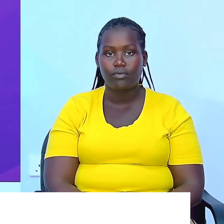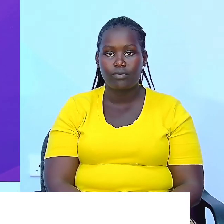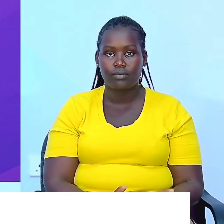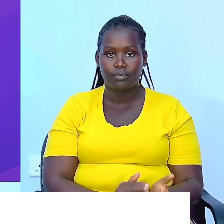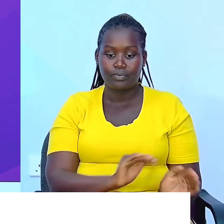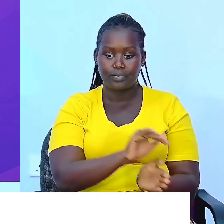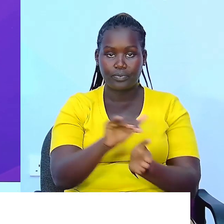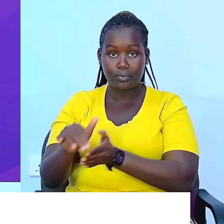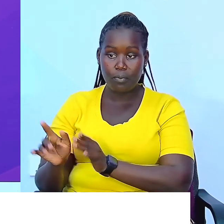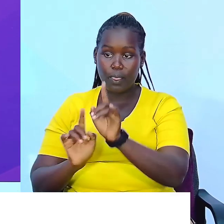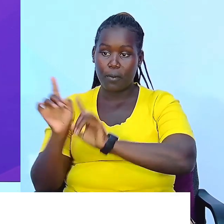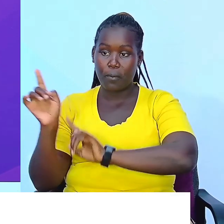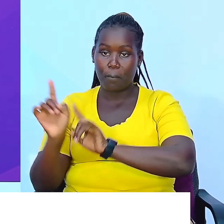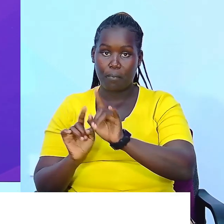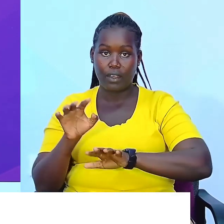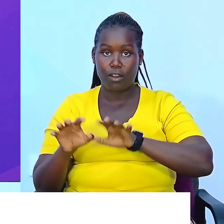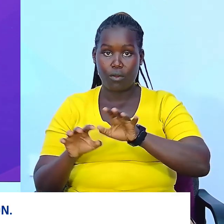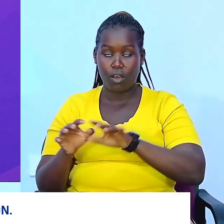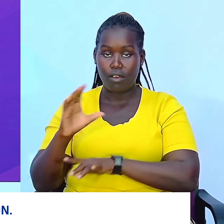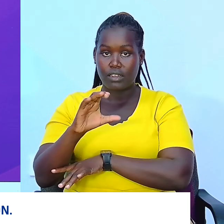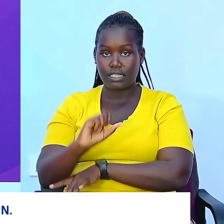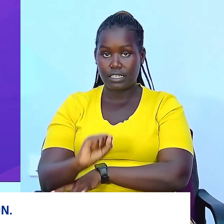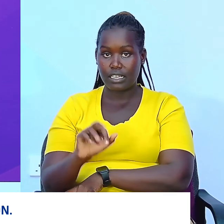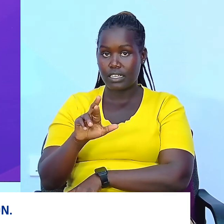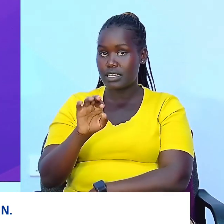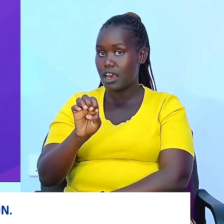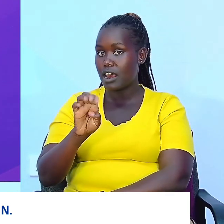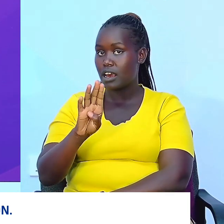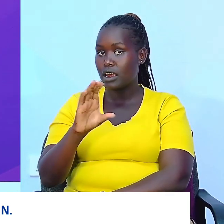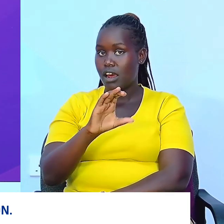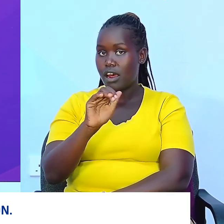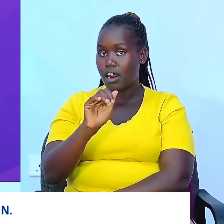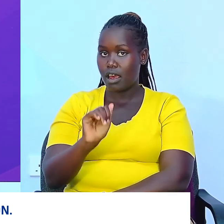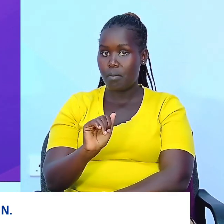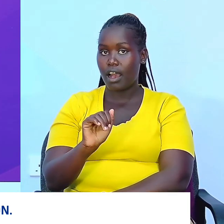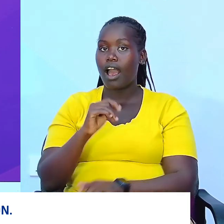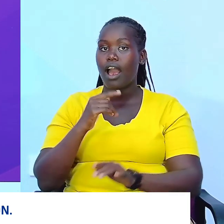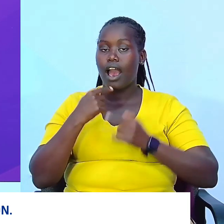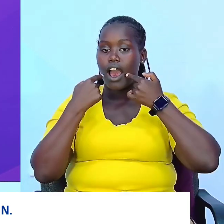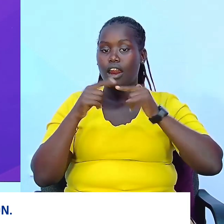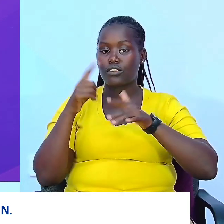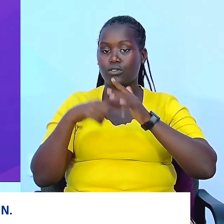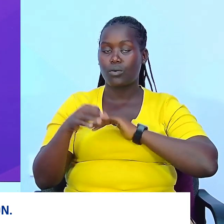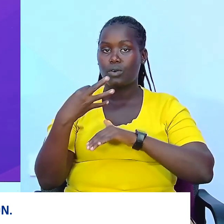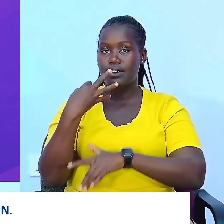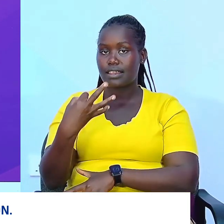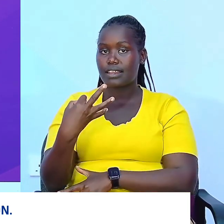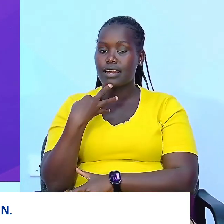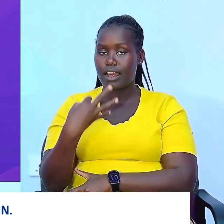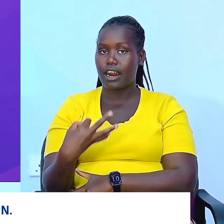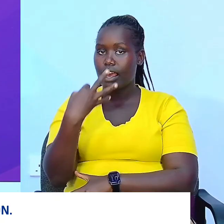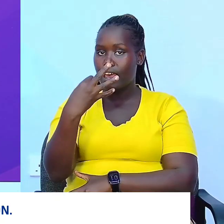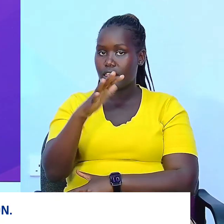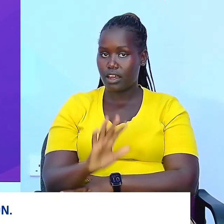Tourism and Wildlife Cabinet Secretary Rebecca Miano announced that 335 residents